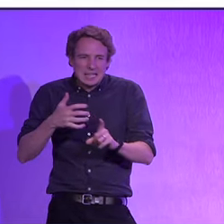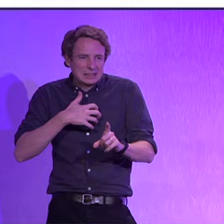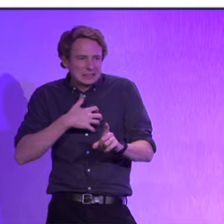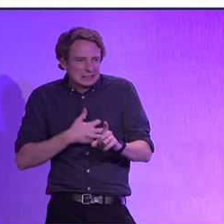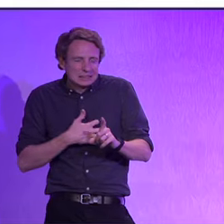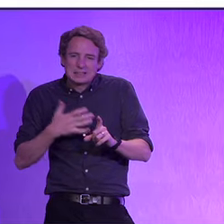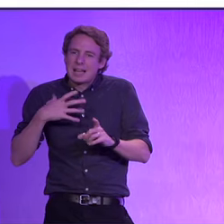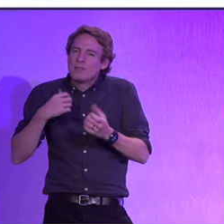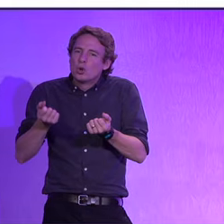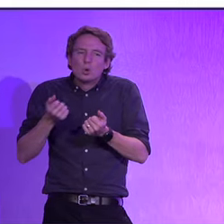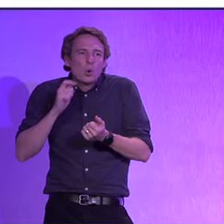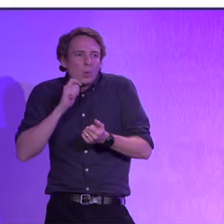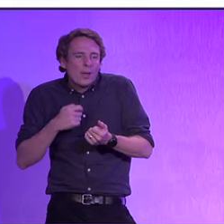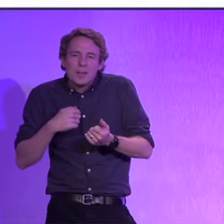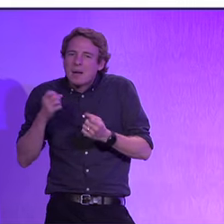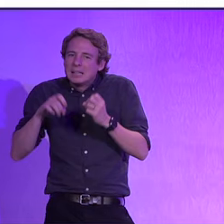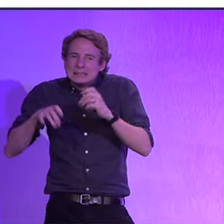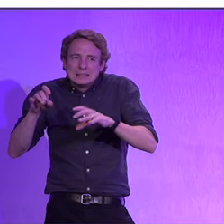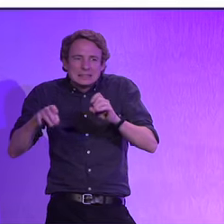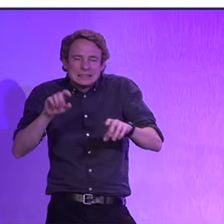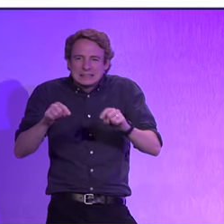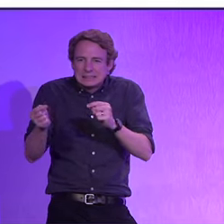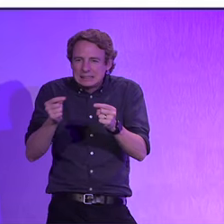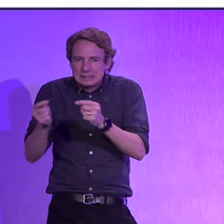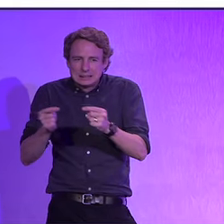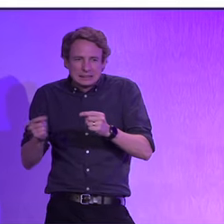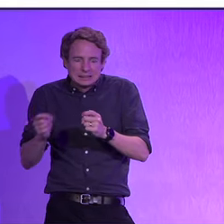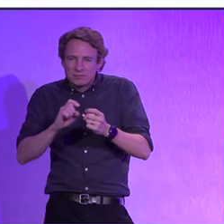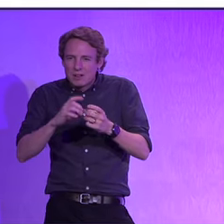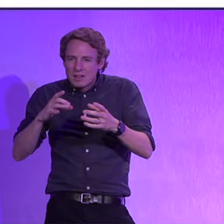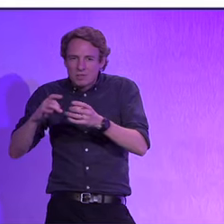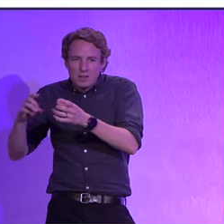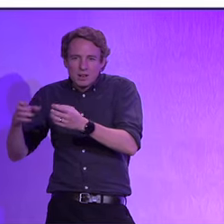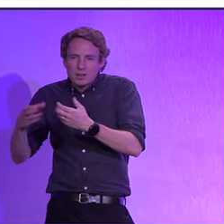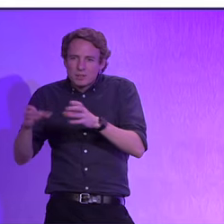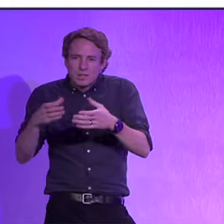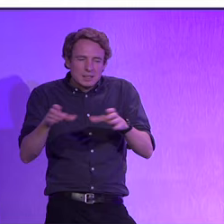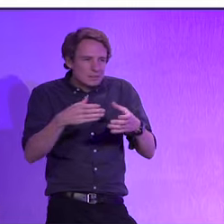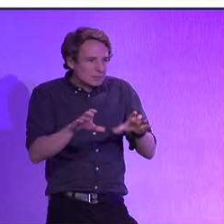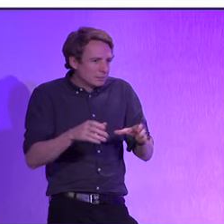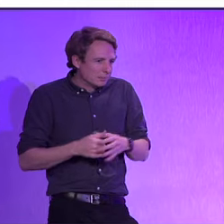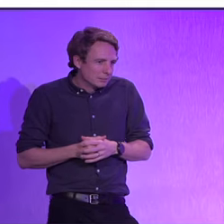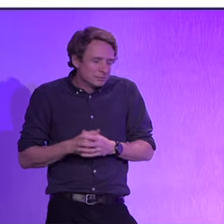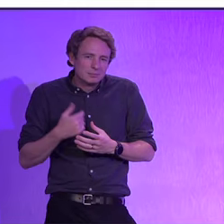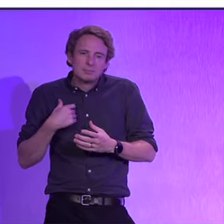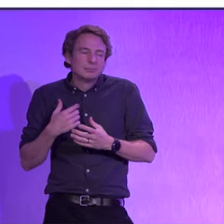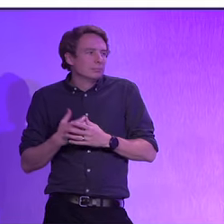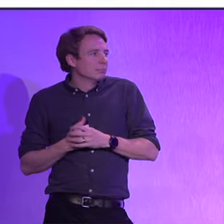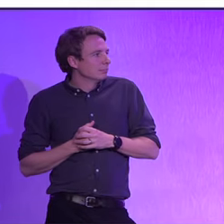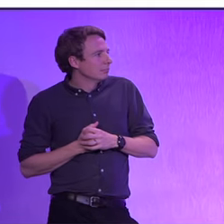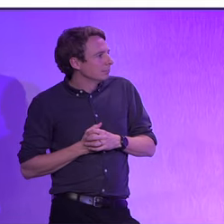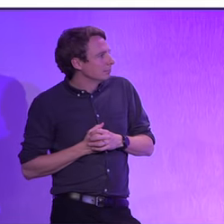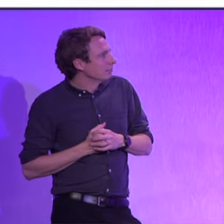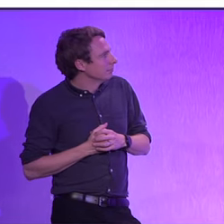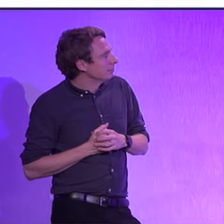foul intent, who cloaked in the guise of goodwill sow seeds of discord and division. Thus the fellowship fractures into factions, raising walls whilst